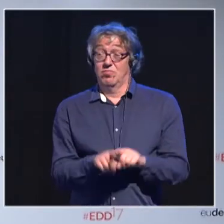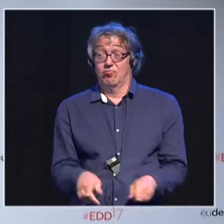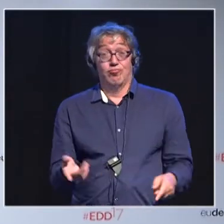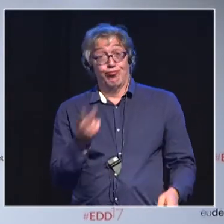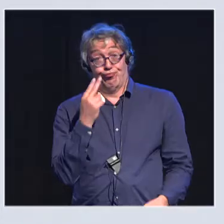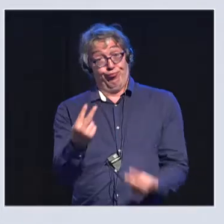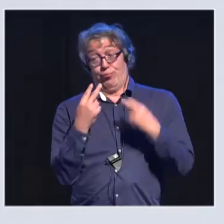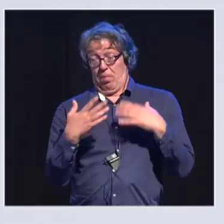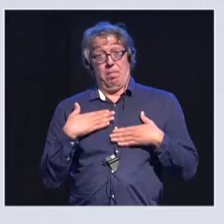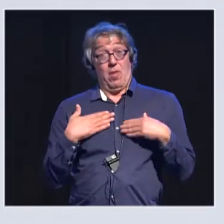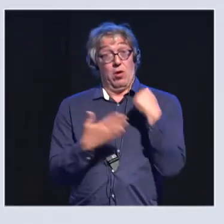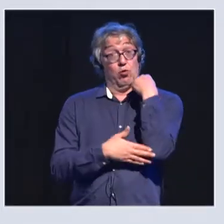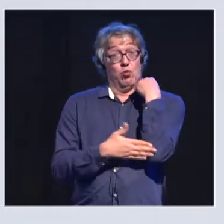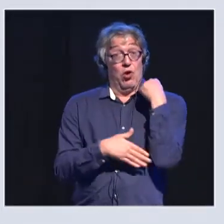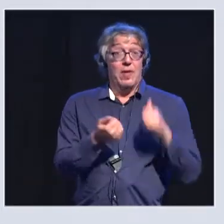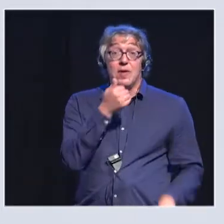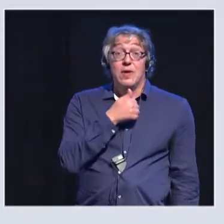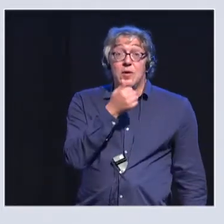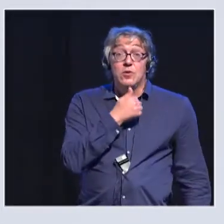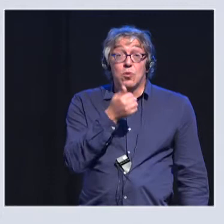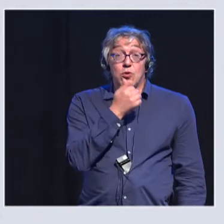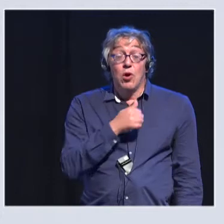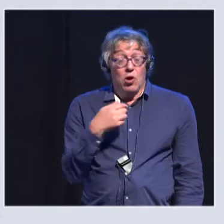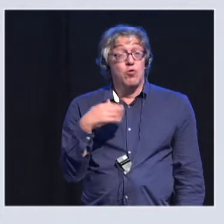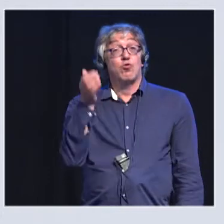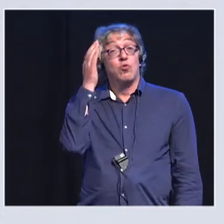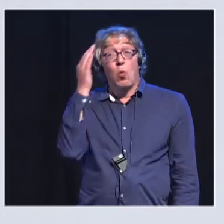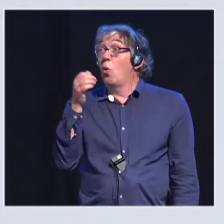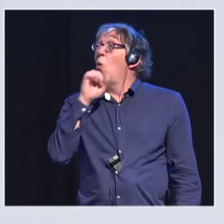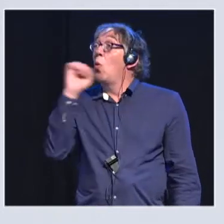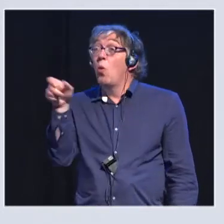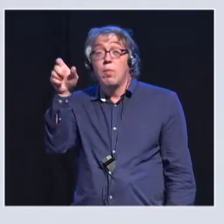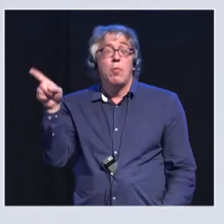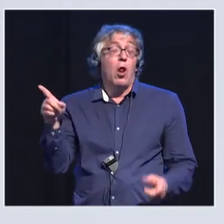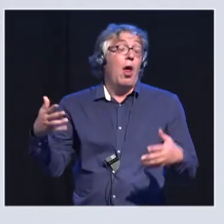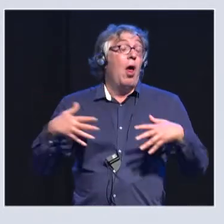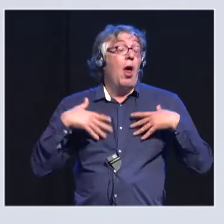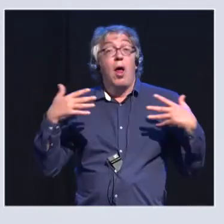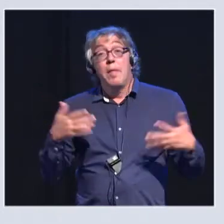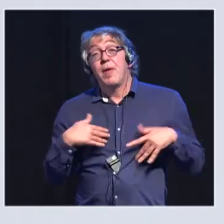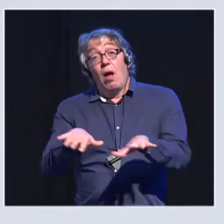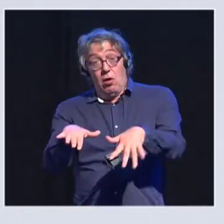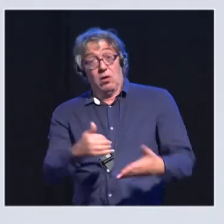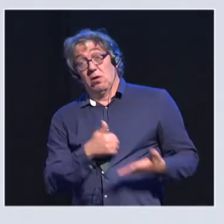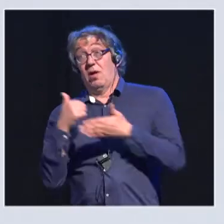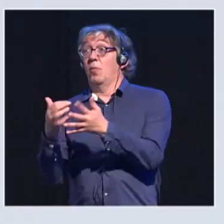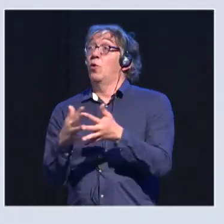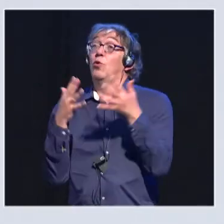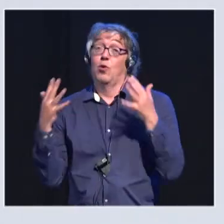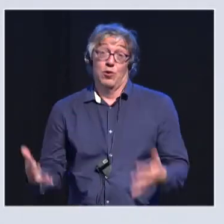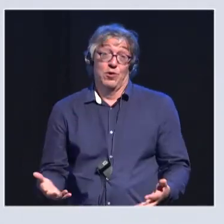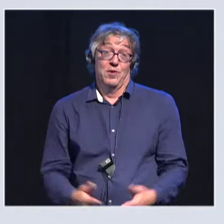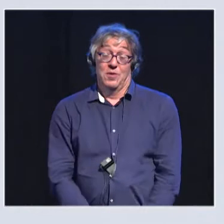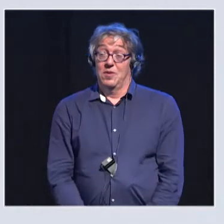country, how beneficial digitalization can be for elderly people, for example. So